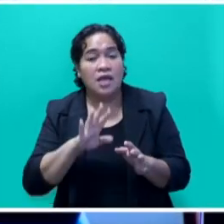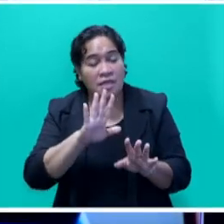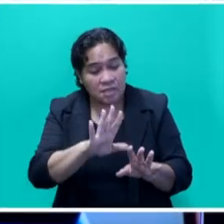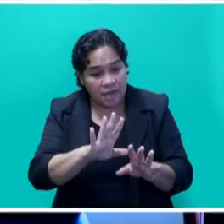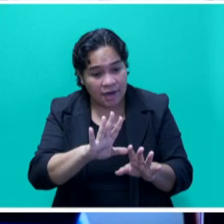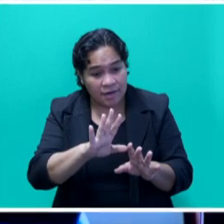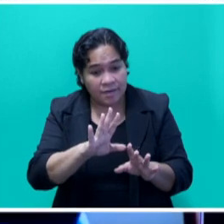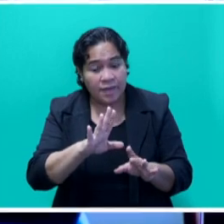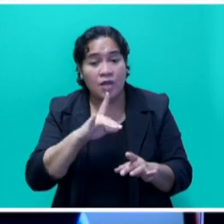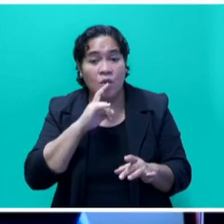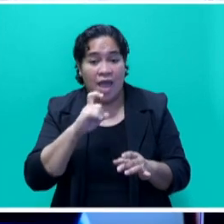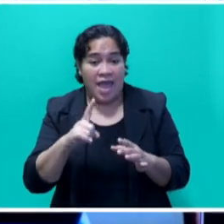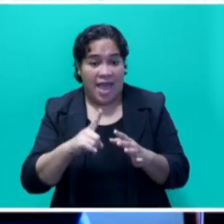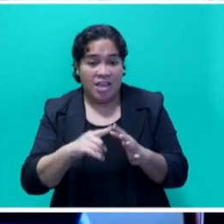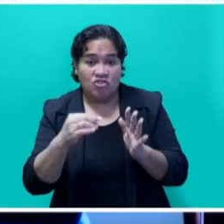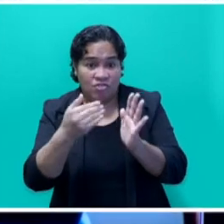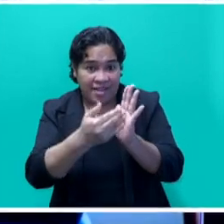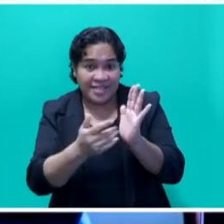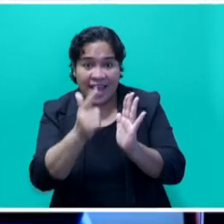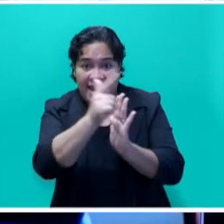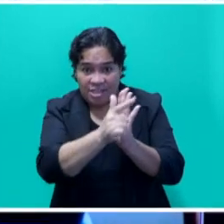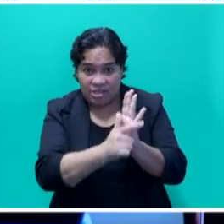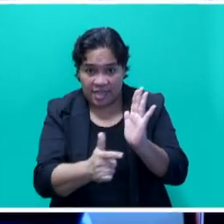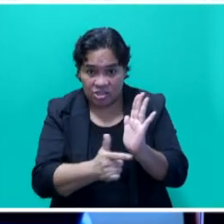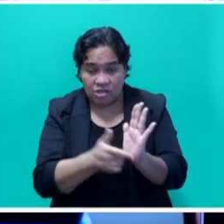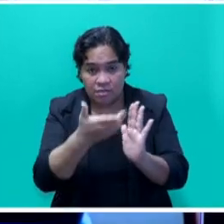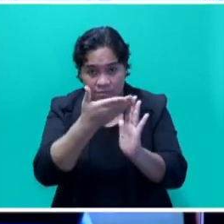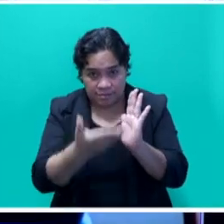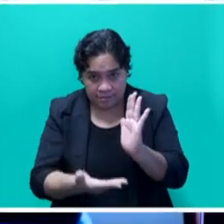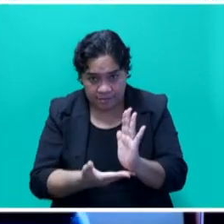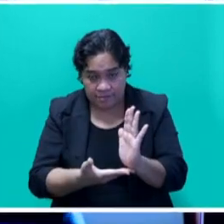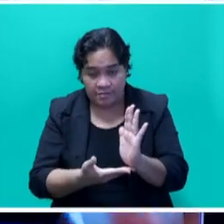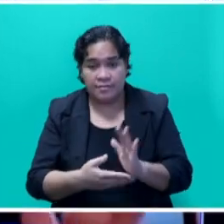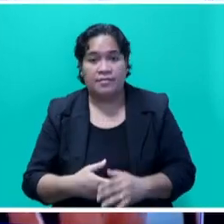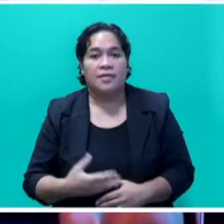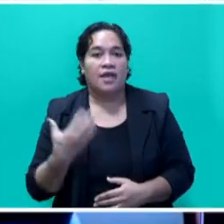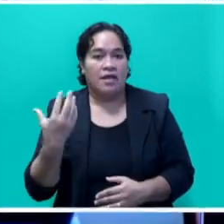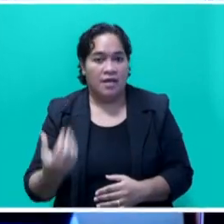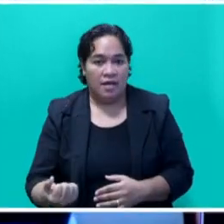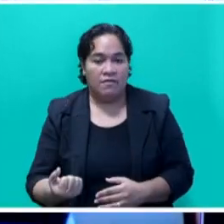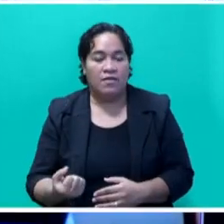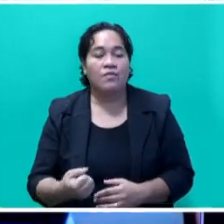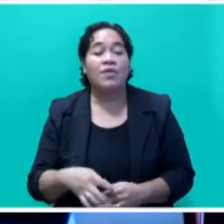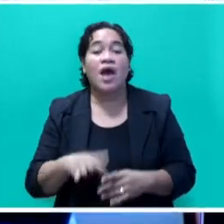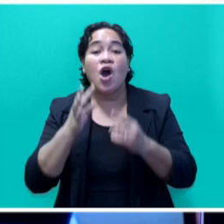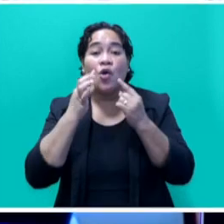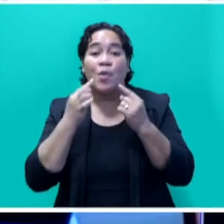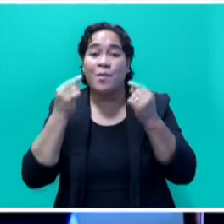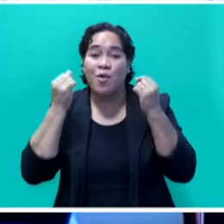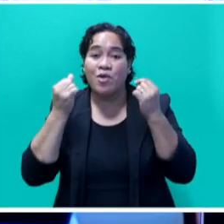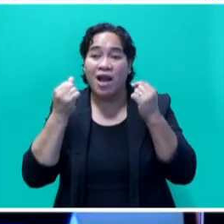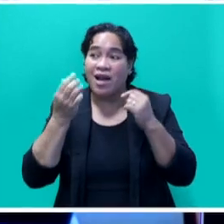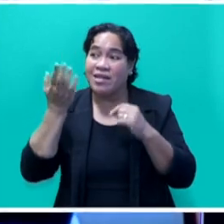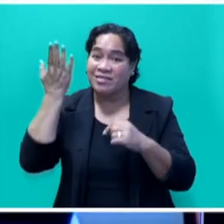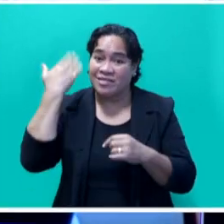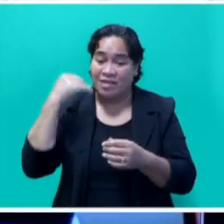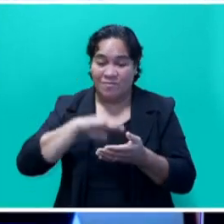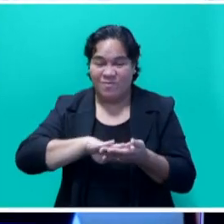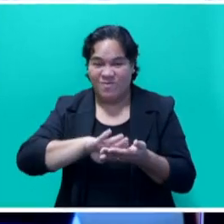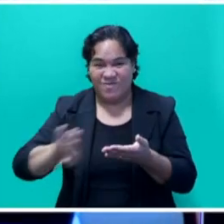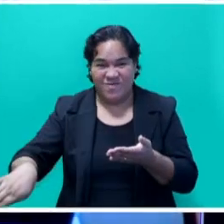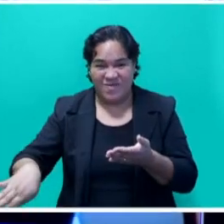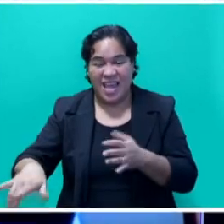Notwithstanding entrenched legislation, so-called entrenched legislation, Rambuka alienated Itauke